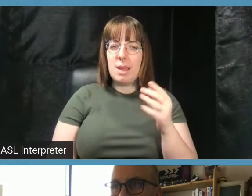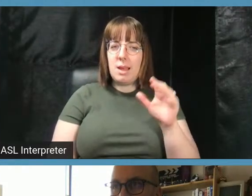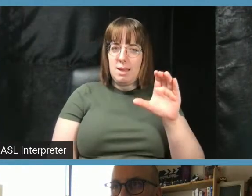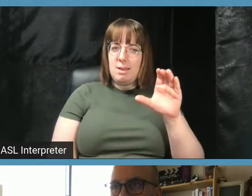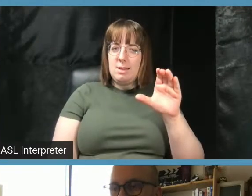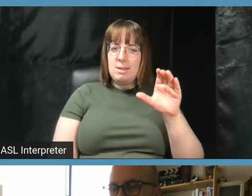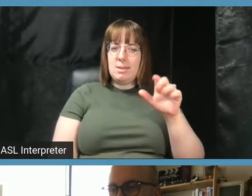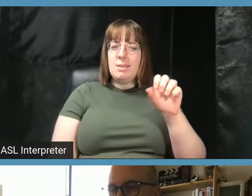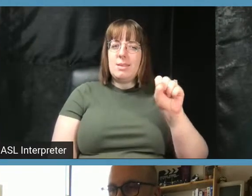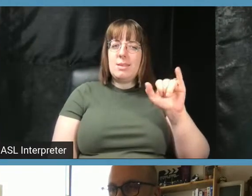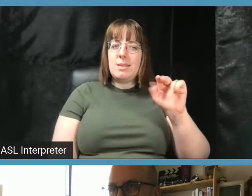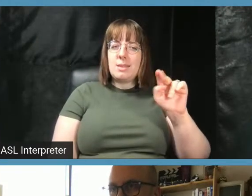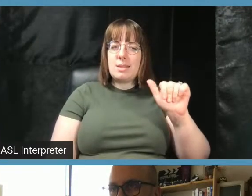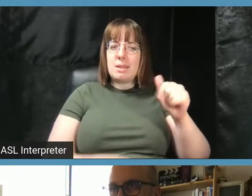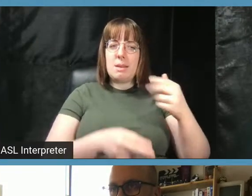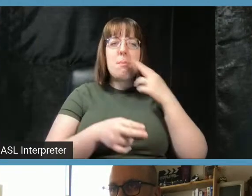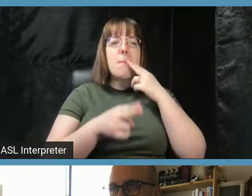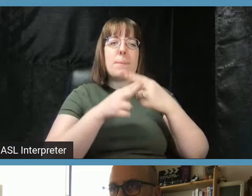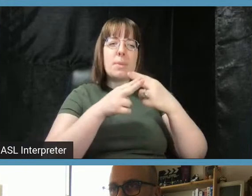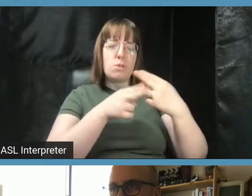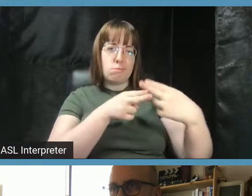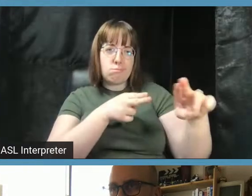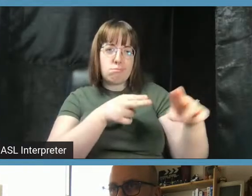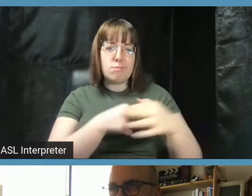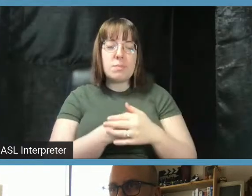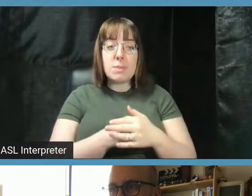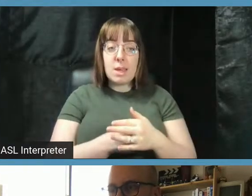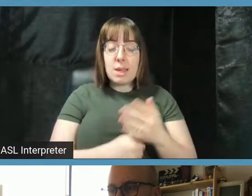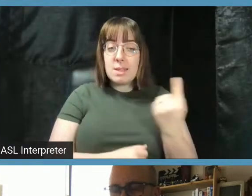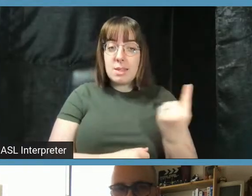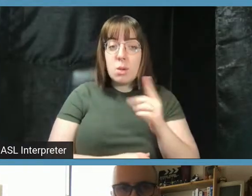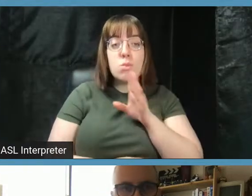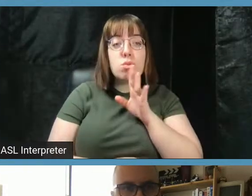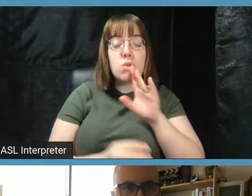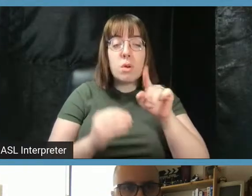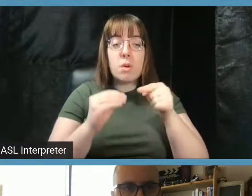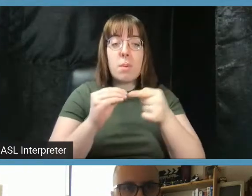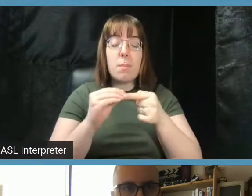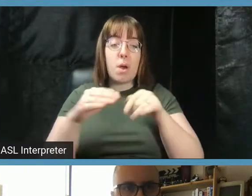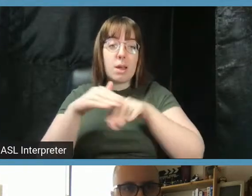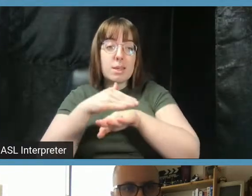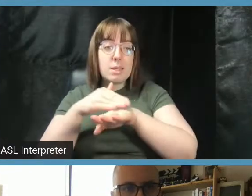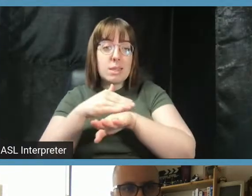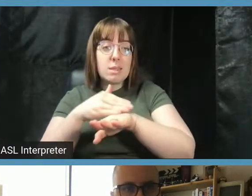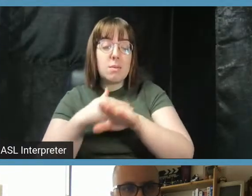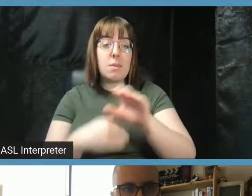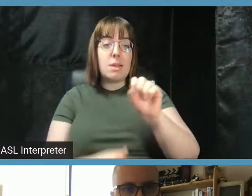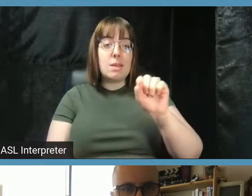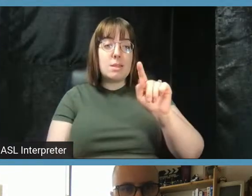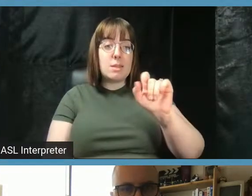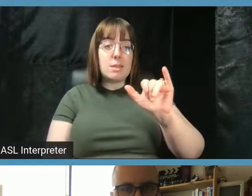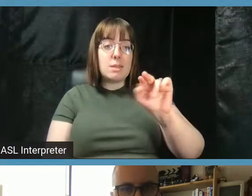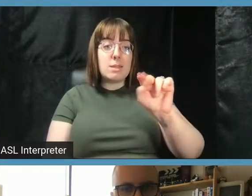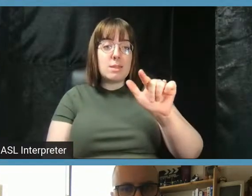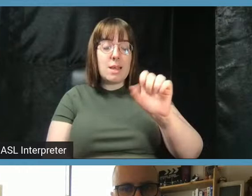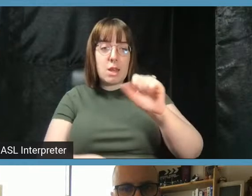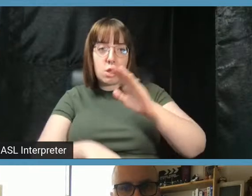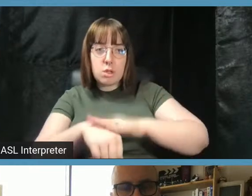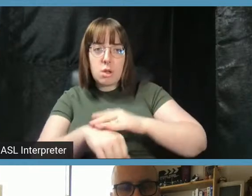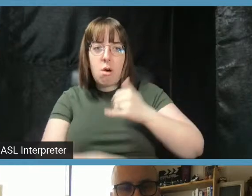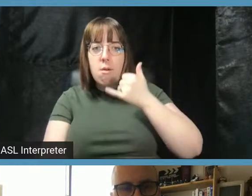it a little bit in the beginning, but can someone talk about accessibility settings on iPhone and iPads,